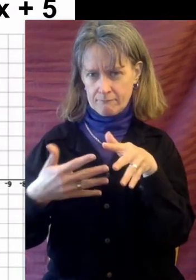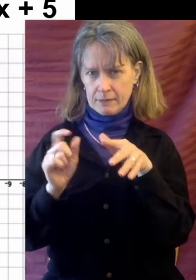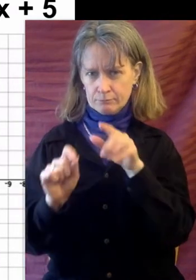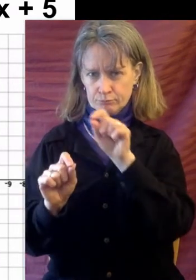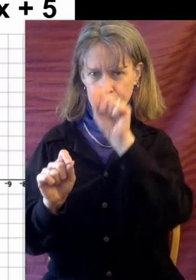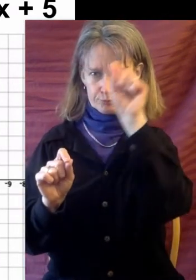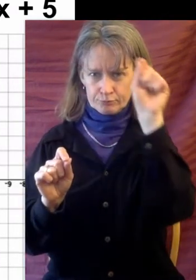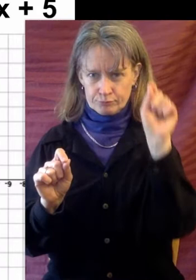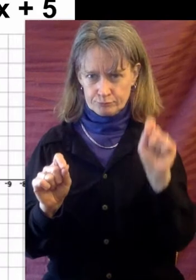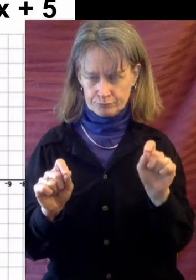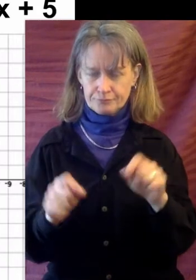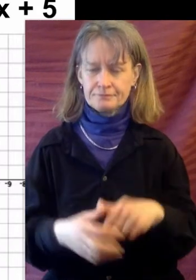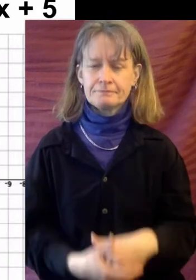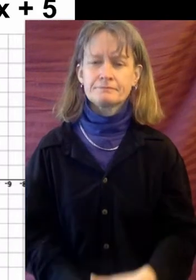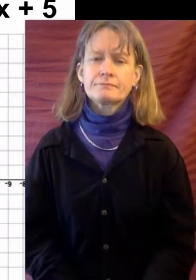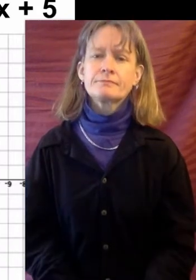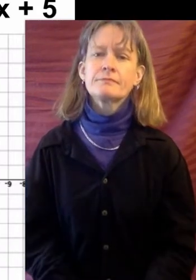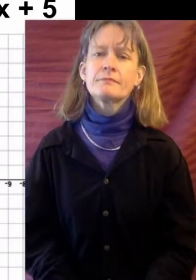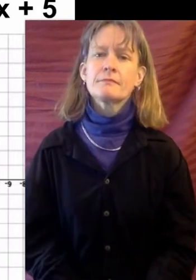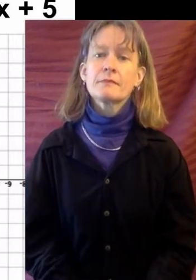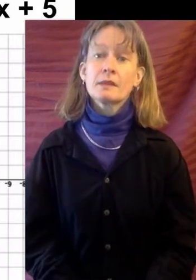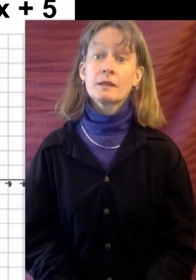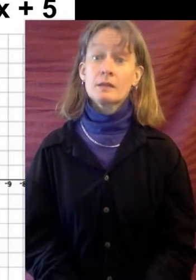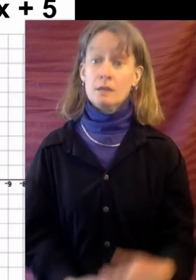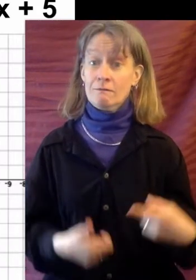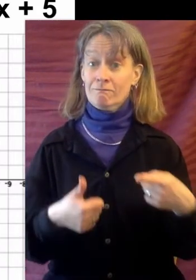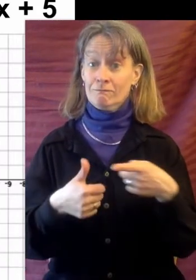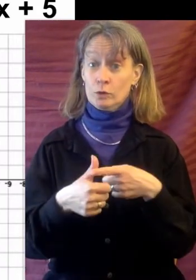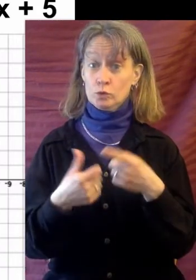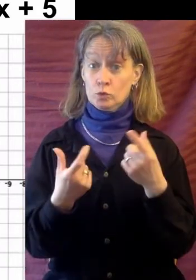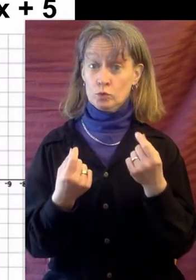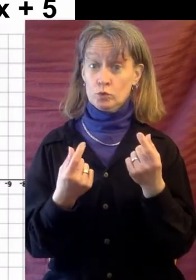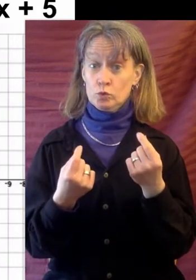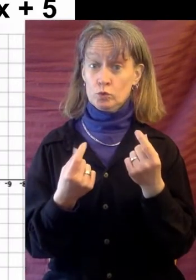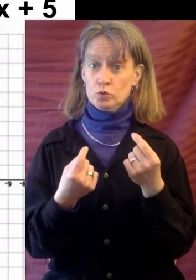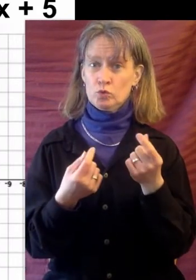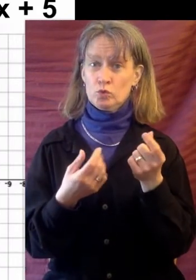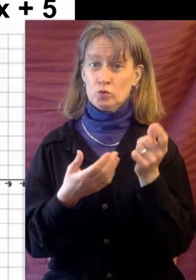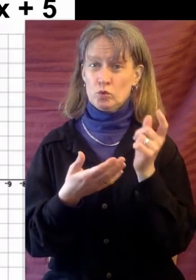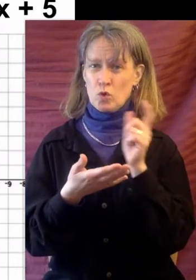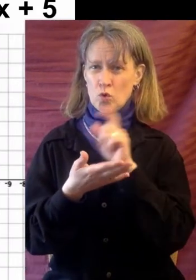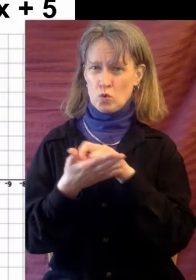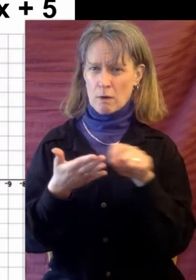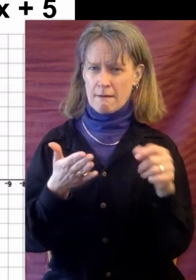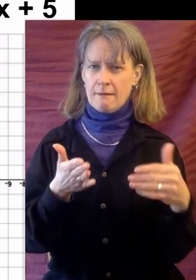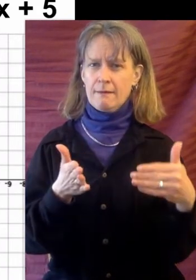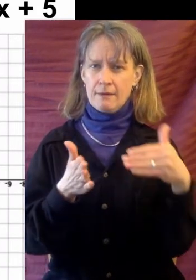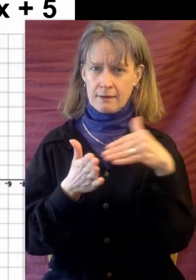So the first thing I'm going to do is rewrite